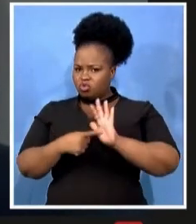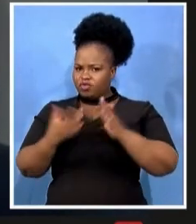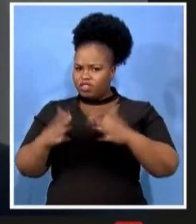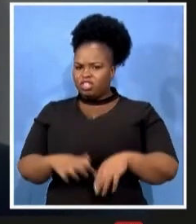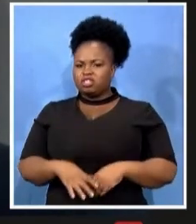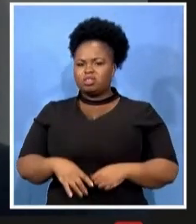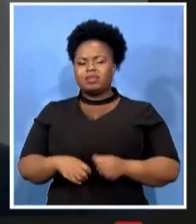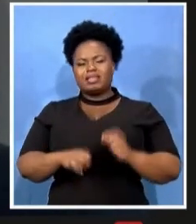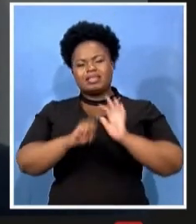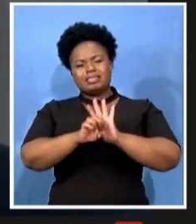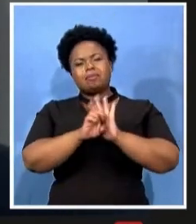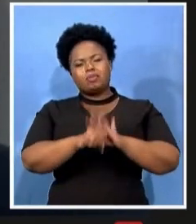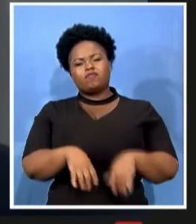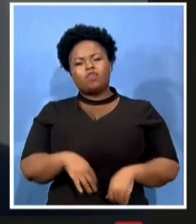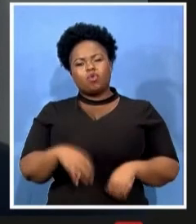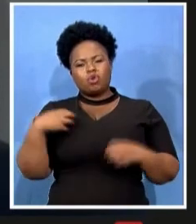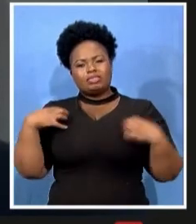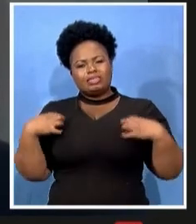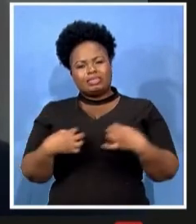And then